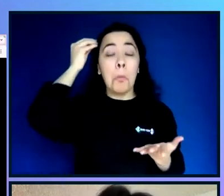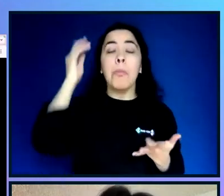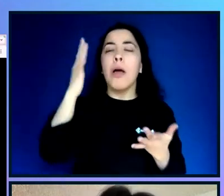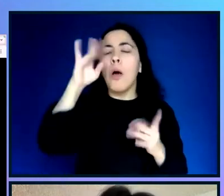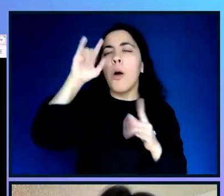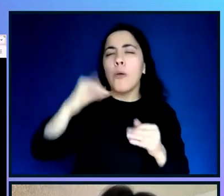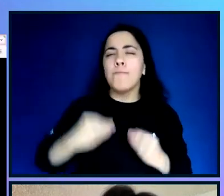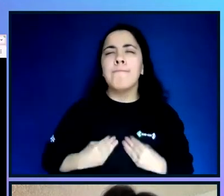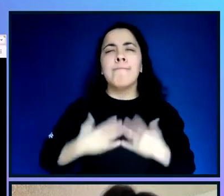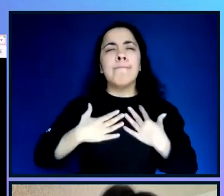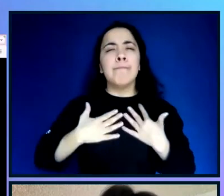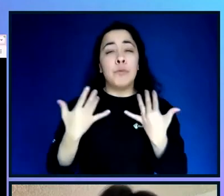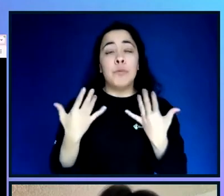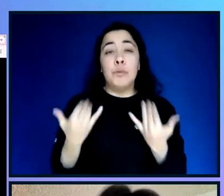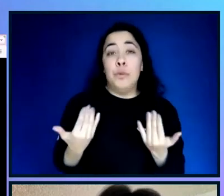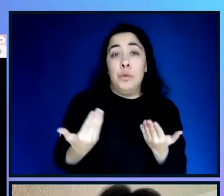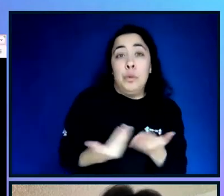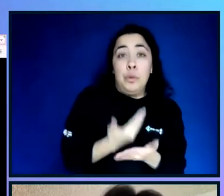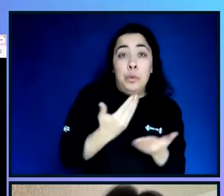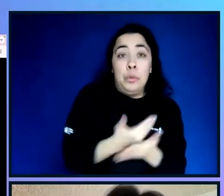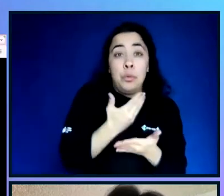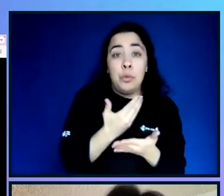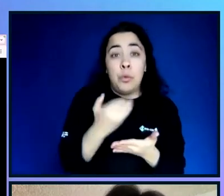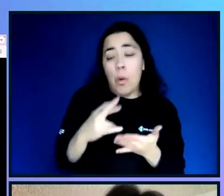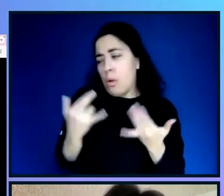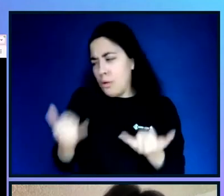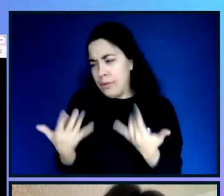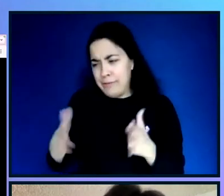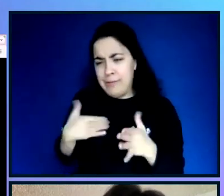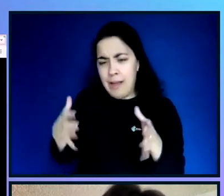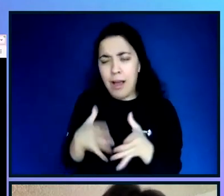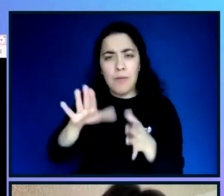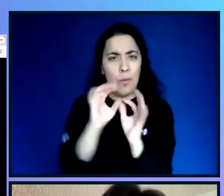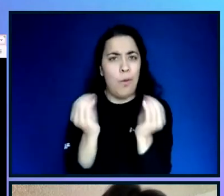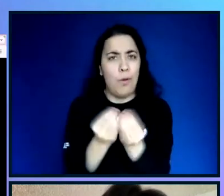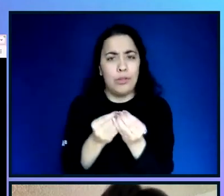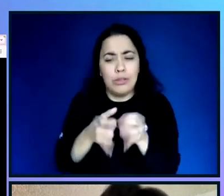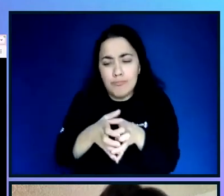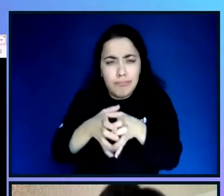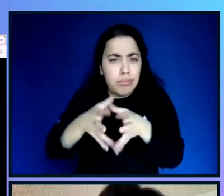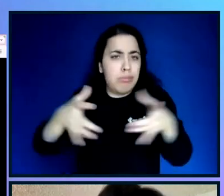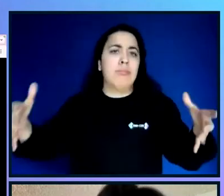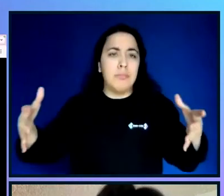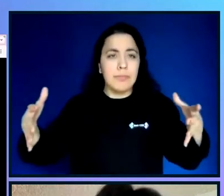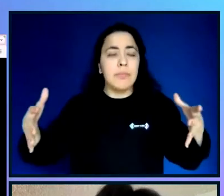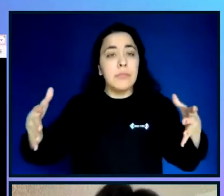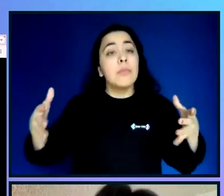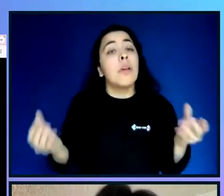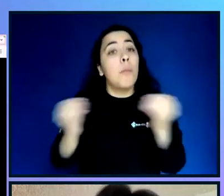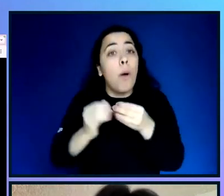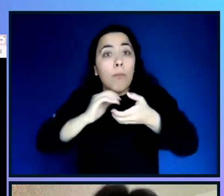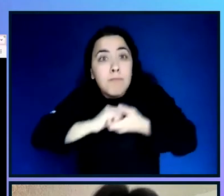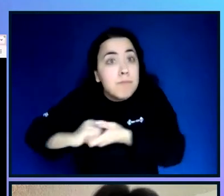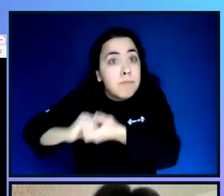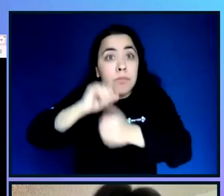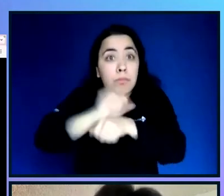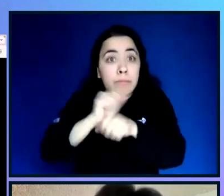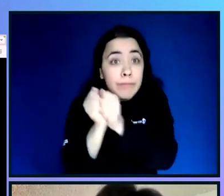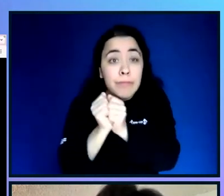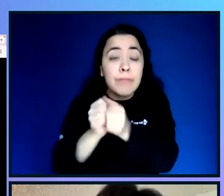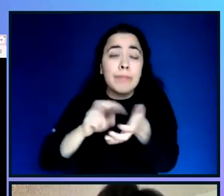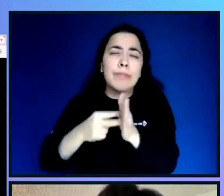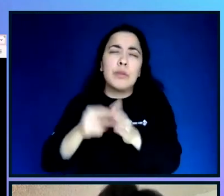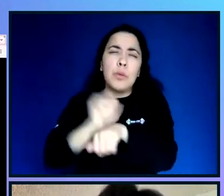nurture existing A11y education programs in your organizations. Because the more we work together, the easier the